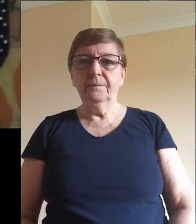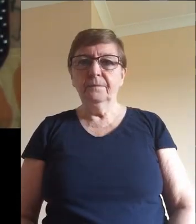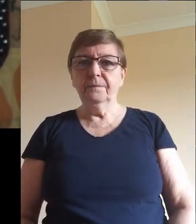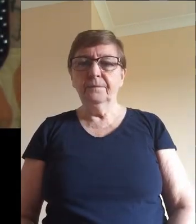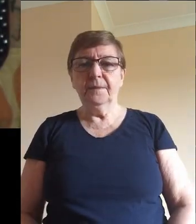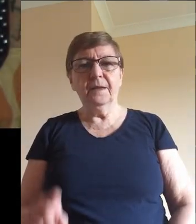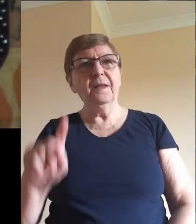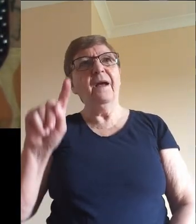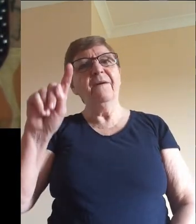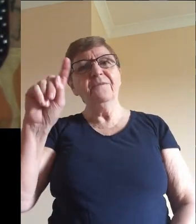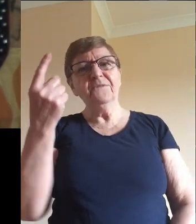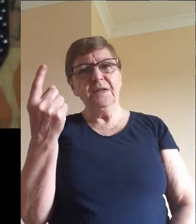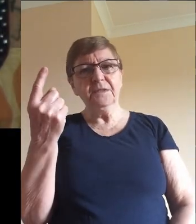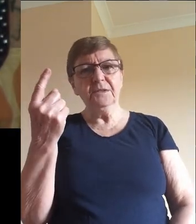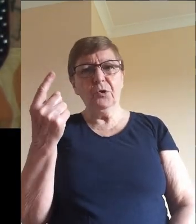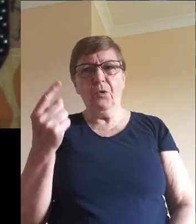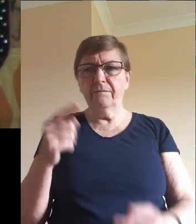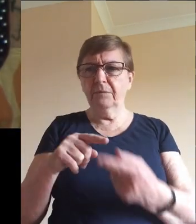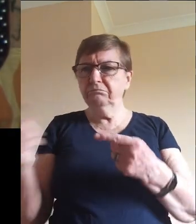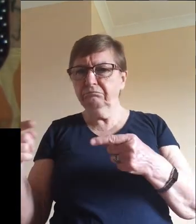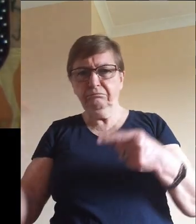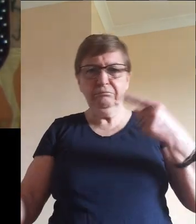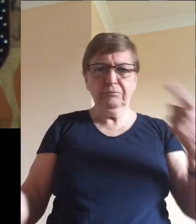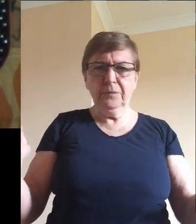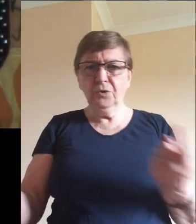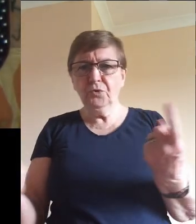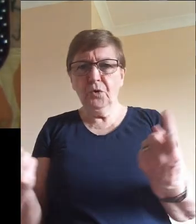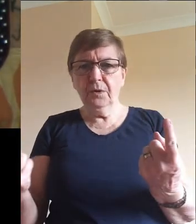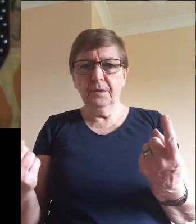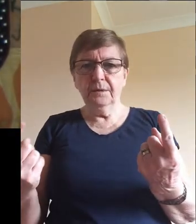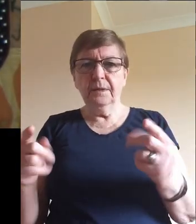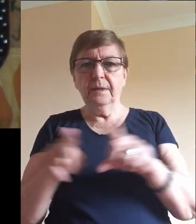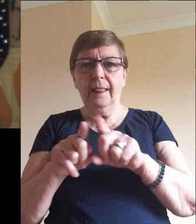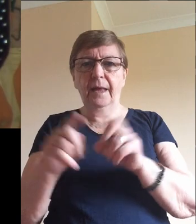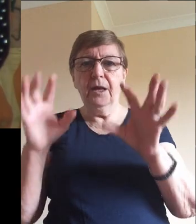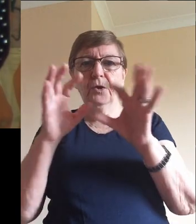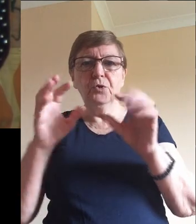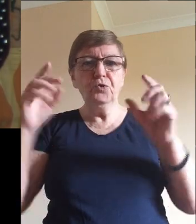The first of the contrasts are noise and silence.